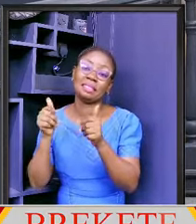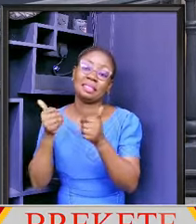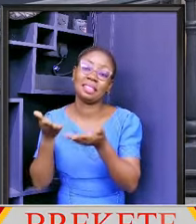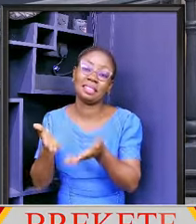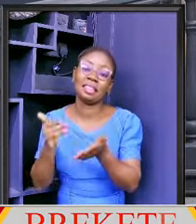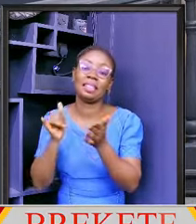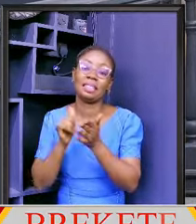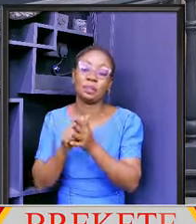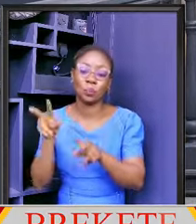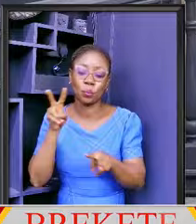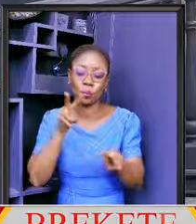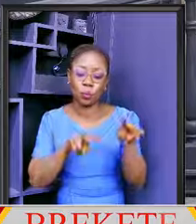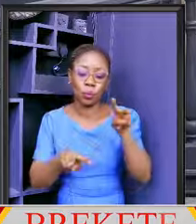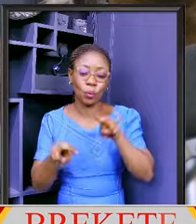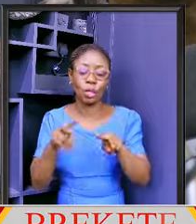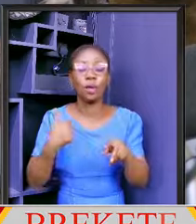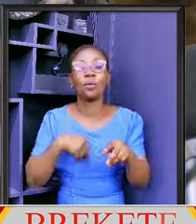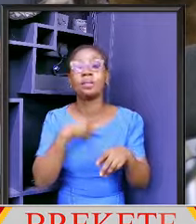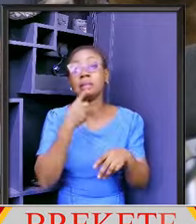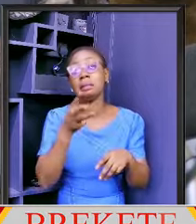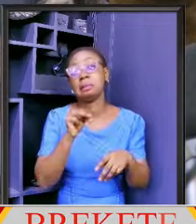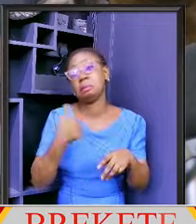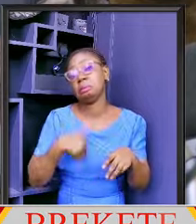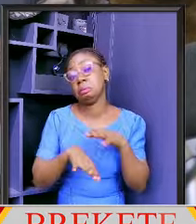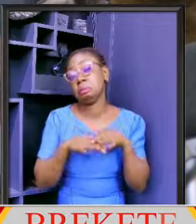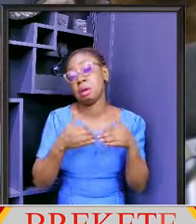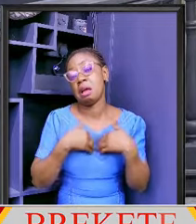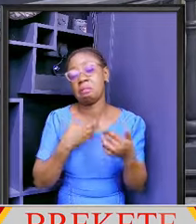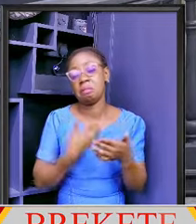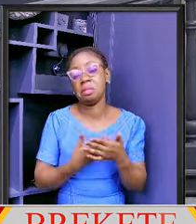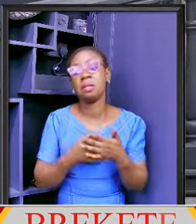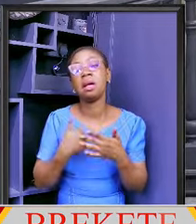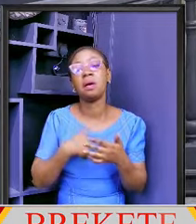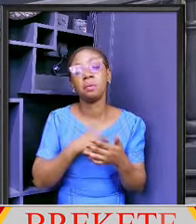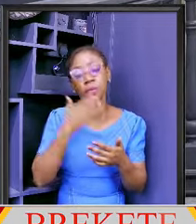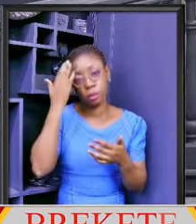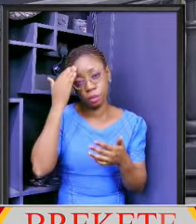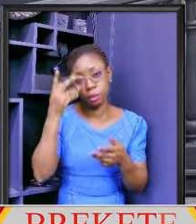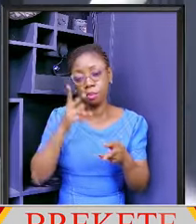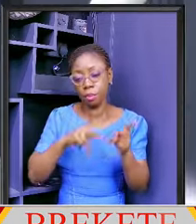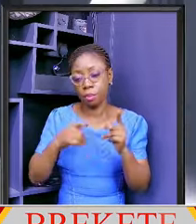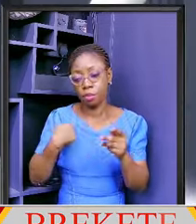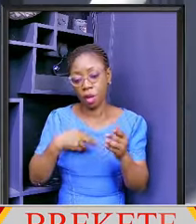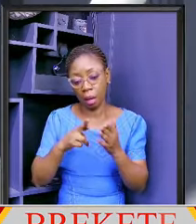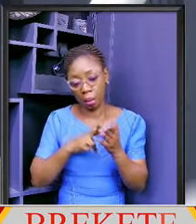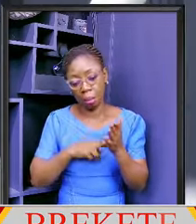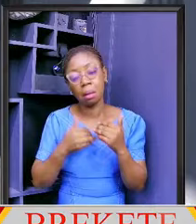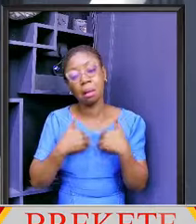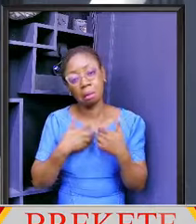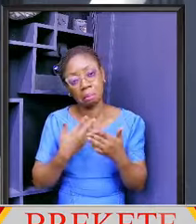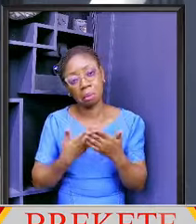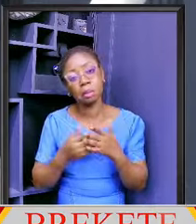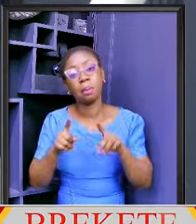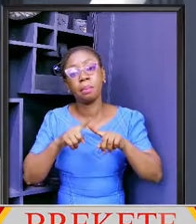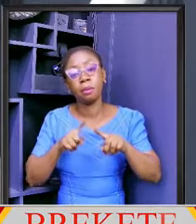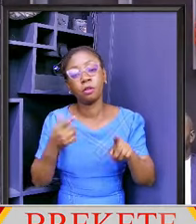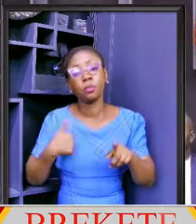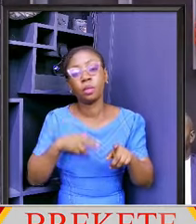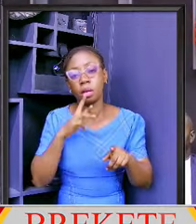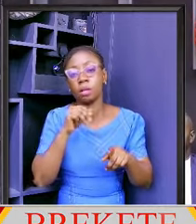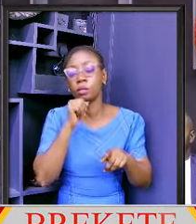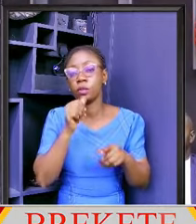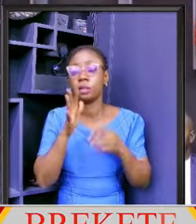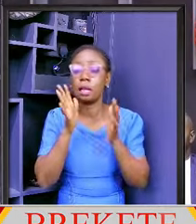of the investigation. We told them we don't have money. And we know the people who are reporting, they have money. But we are not asking for any people from